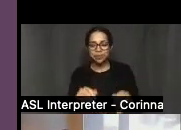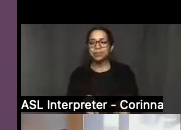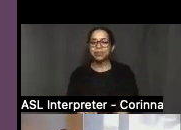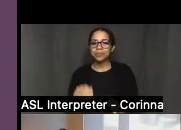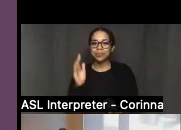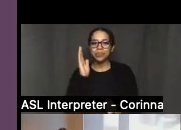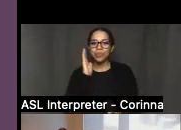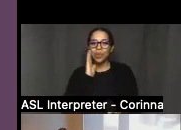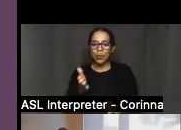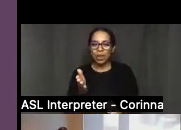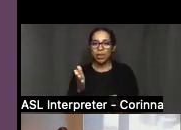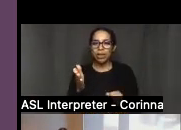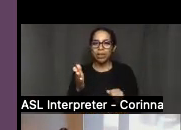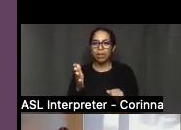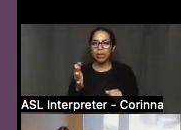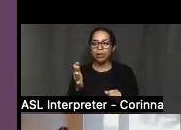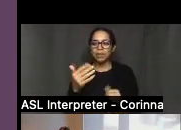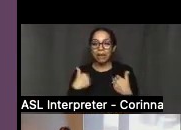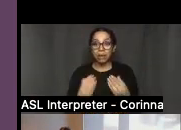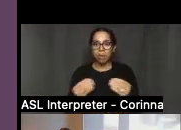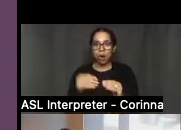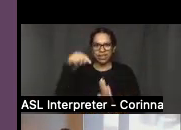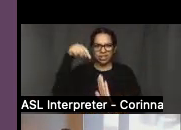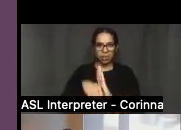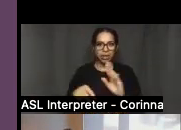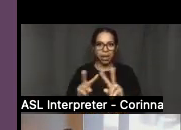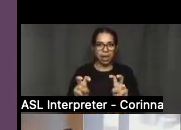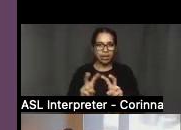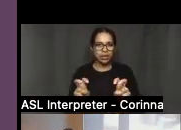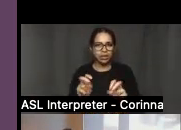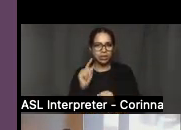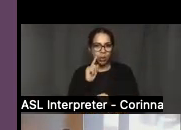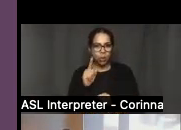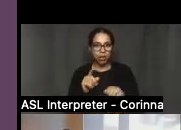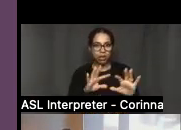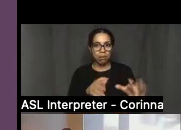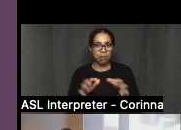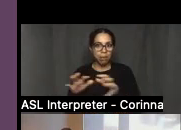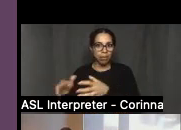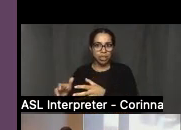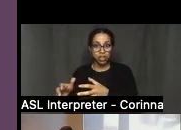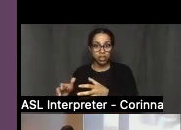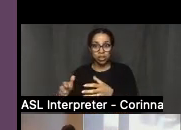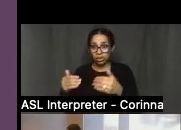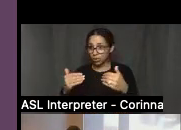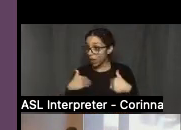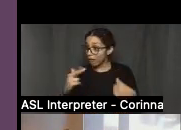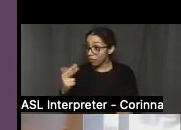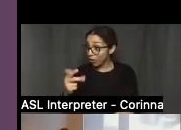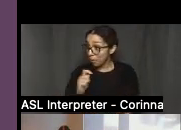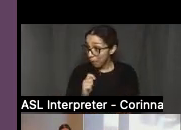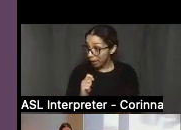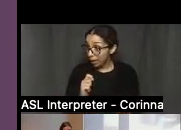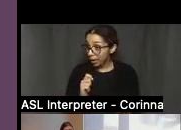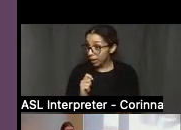completing a more in-depth analysis of this population. Do we have a third? Oh, another